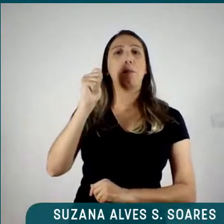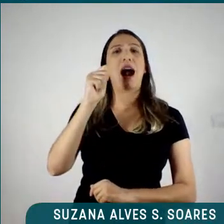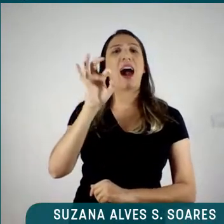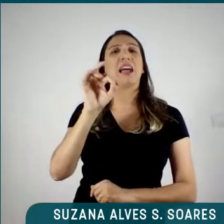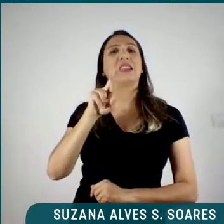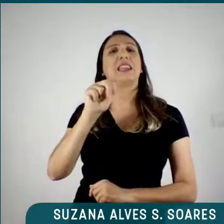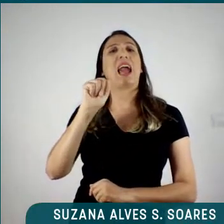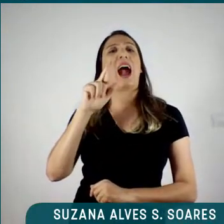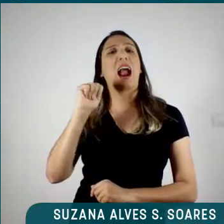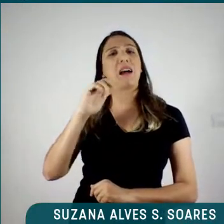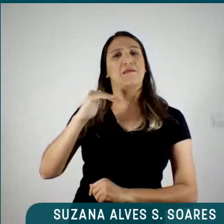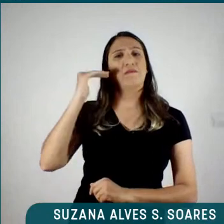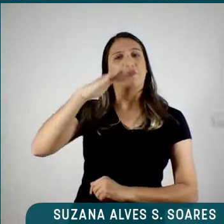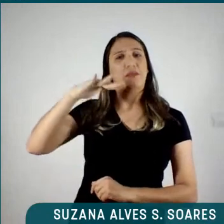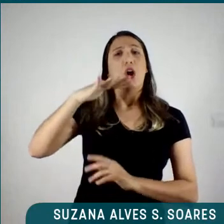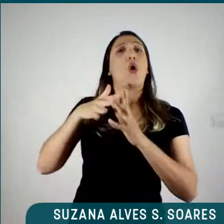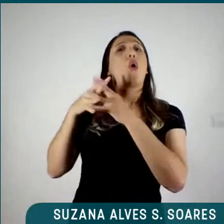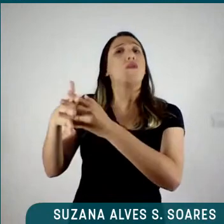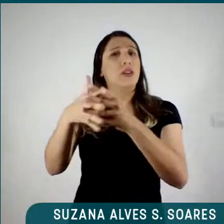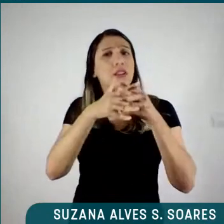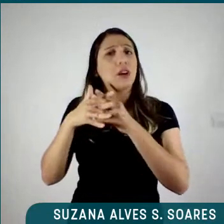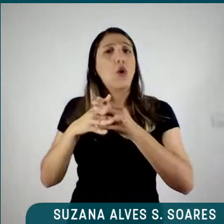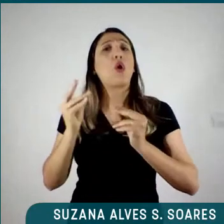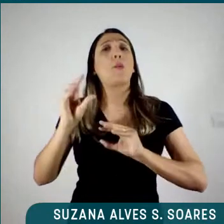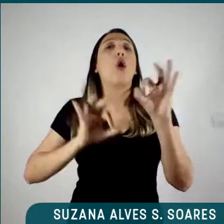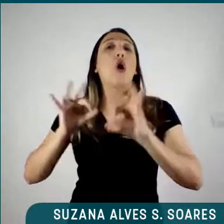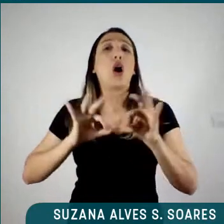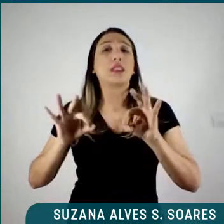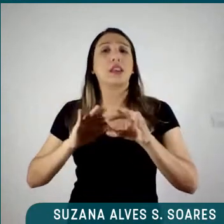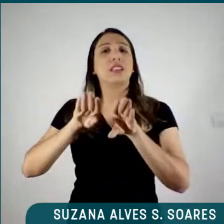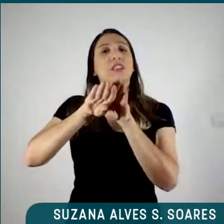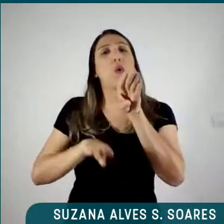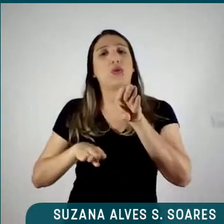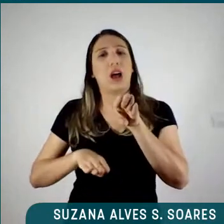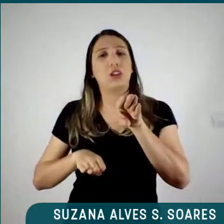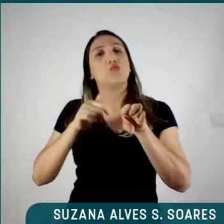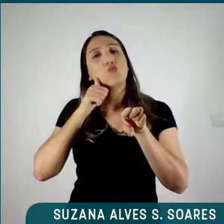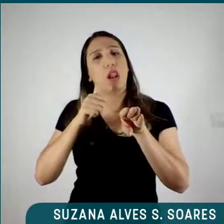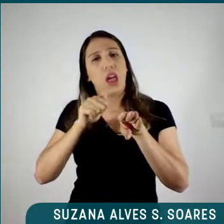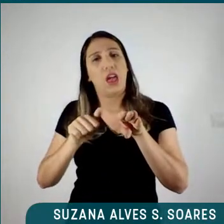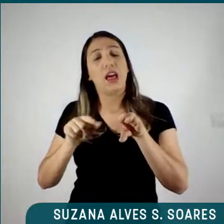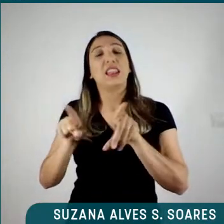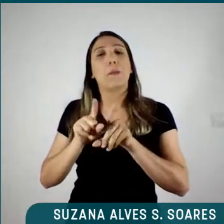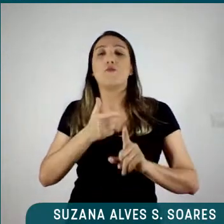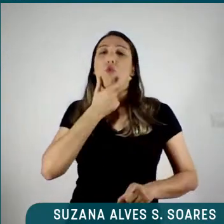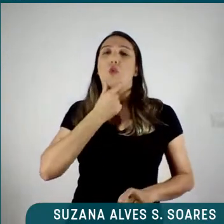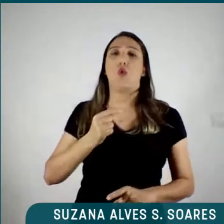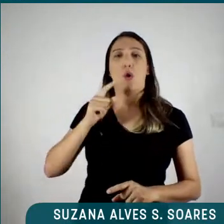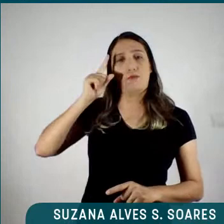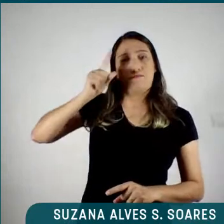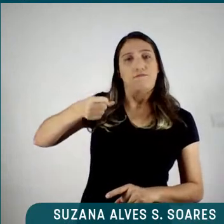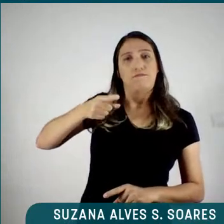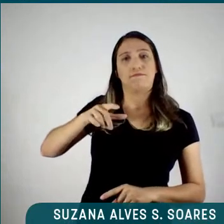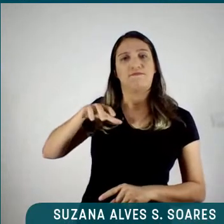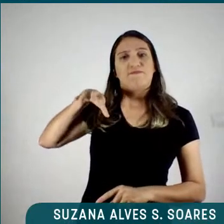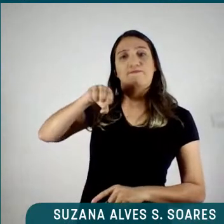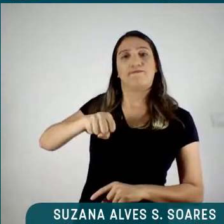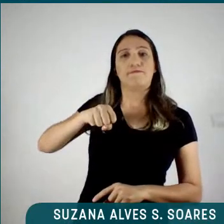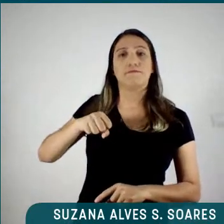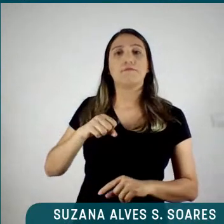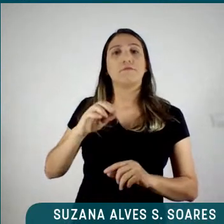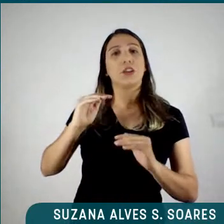that it was essential. And this is a patriarchal sort of behavior. In actually, this comes from